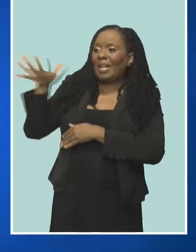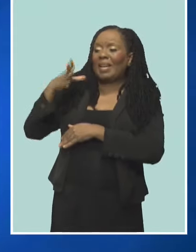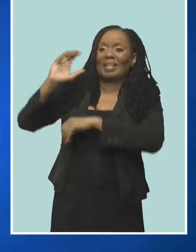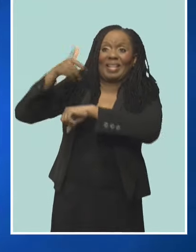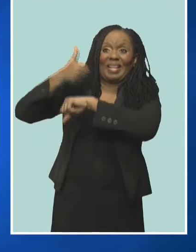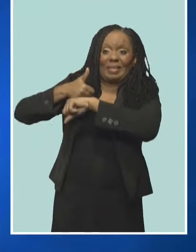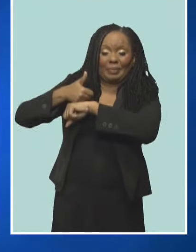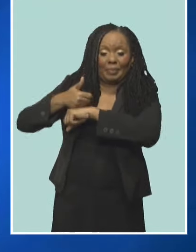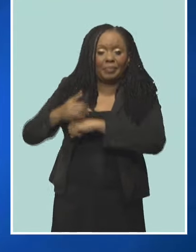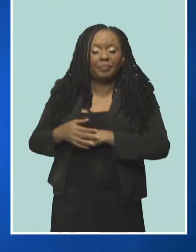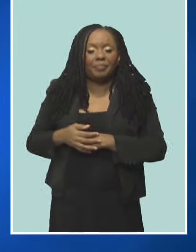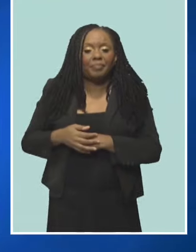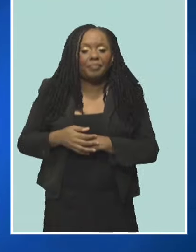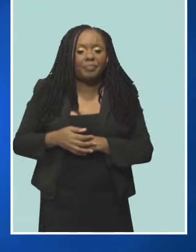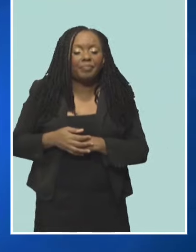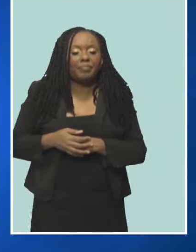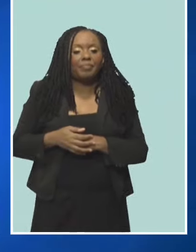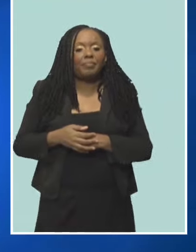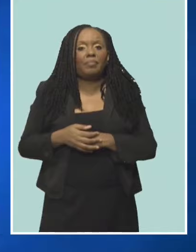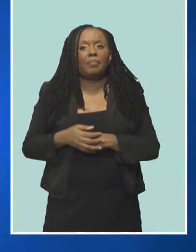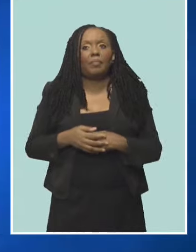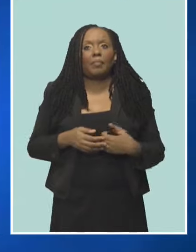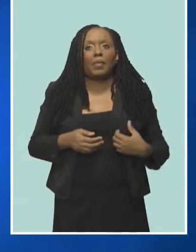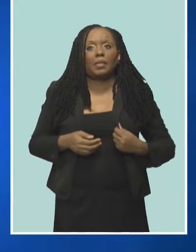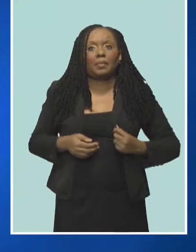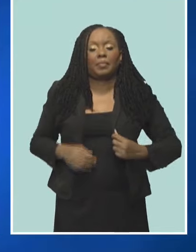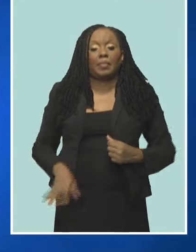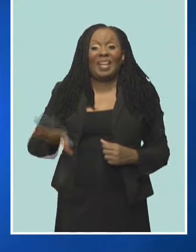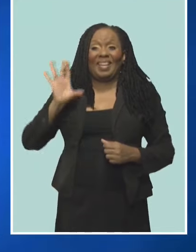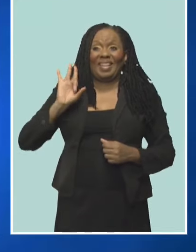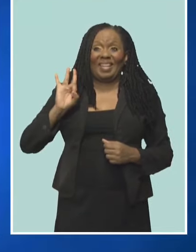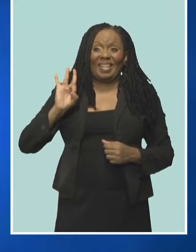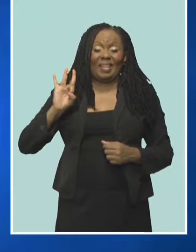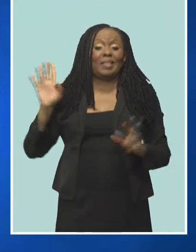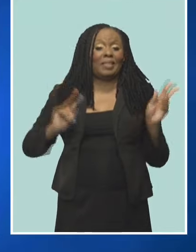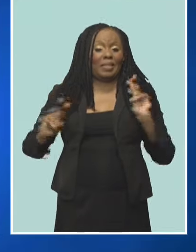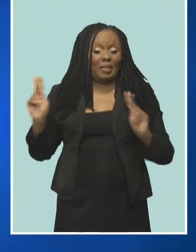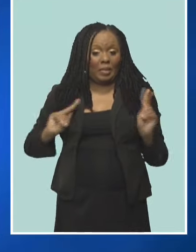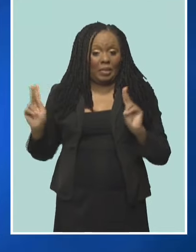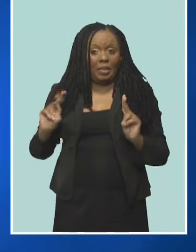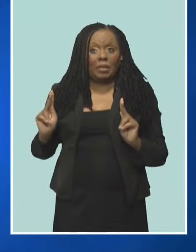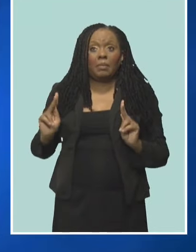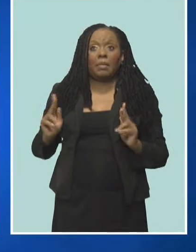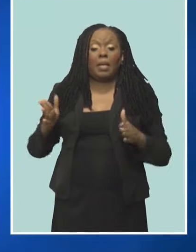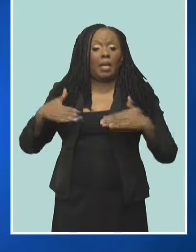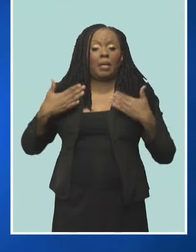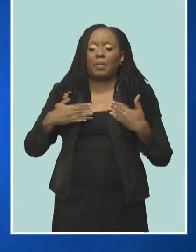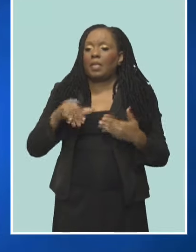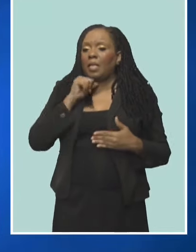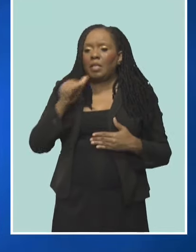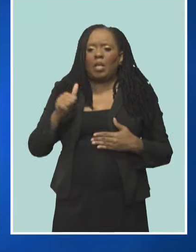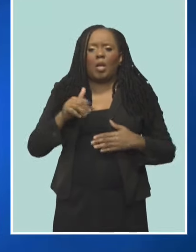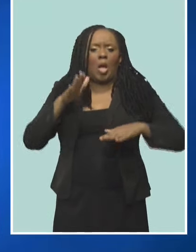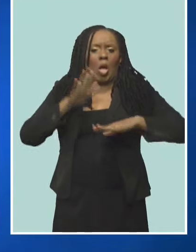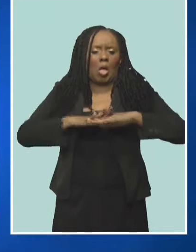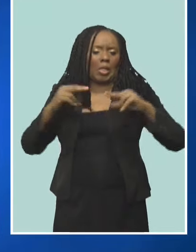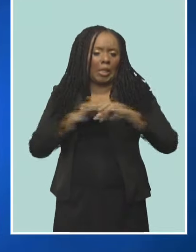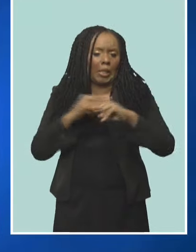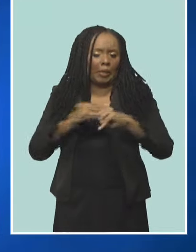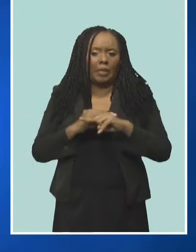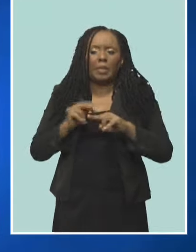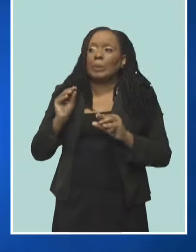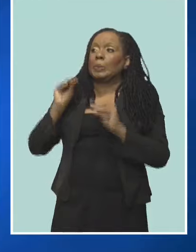Barbados. Mr. Maloney says while the 8 vendors assigned to the vending zone are pleased to be off the roadside, they are facing a challenge where